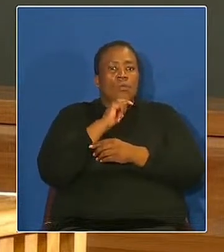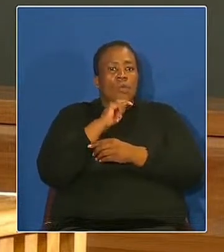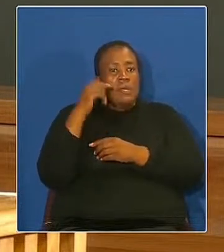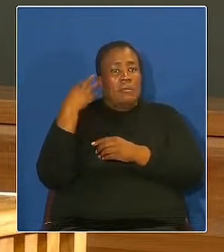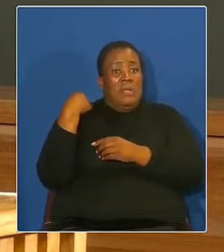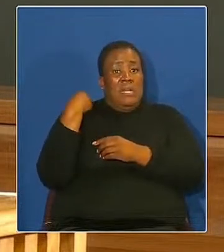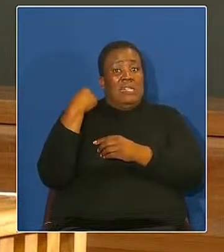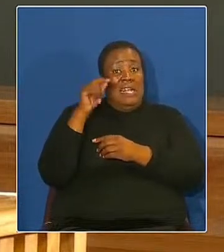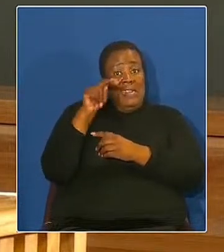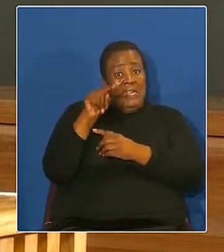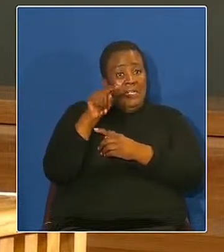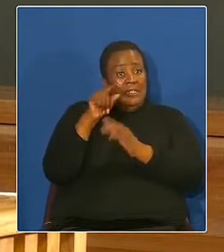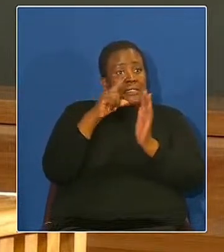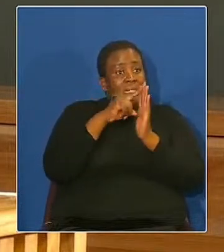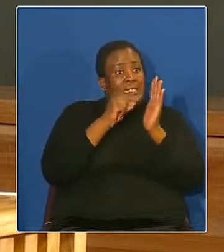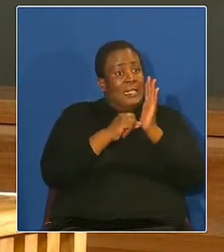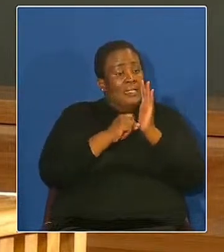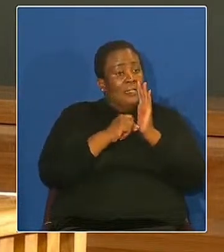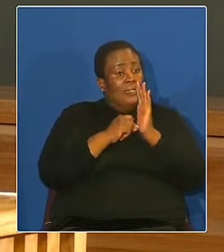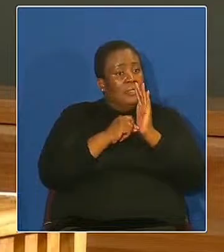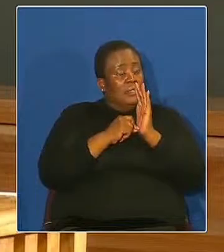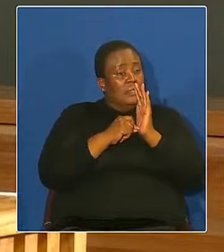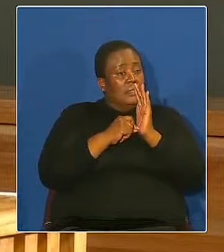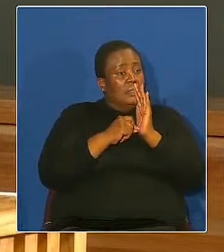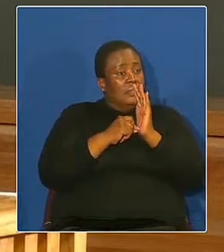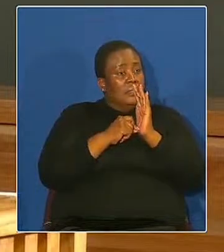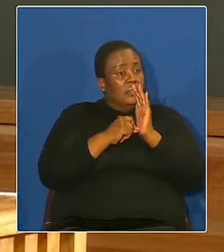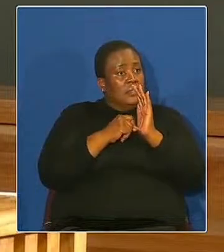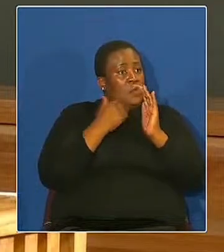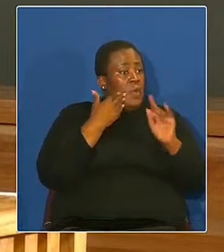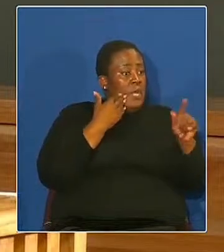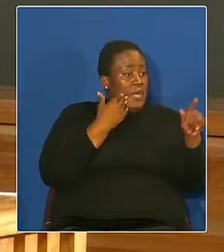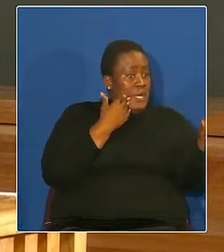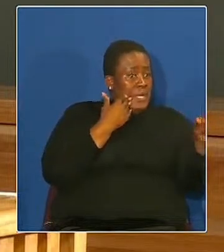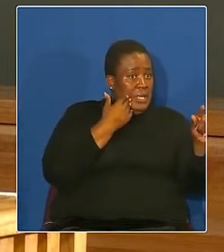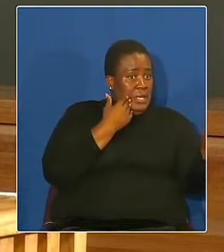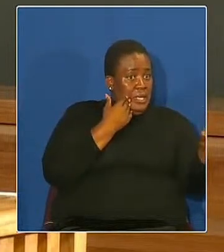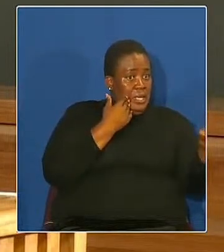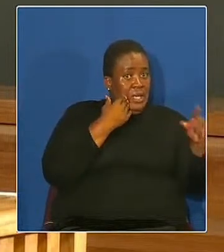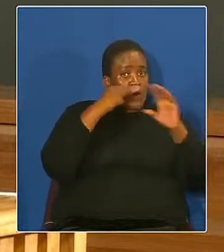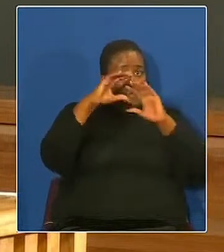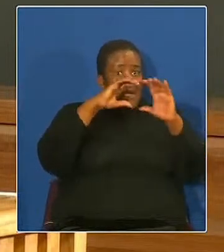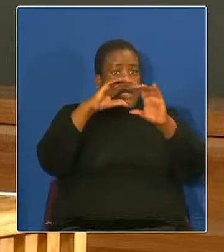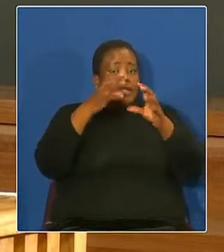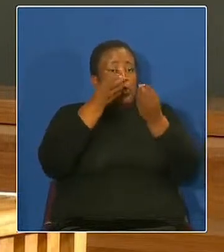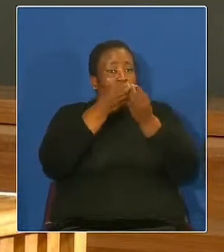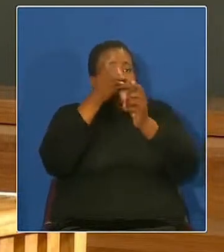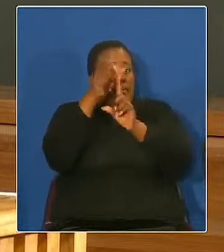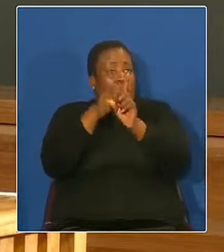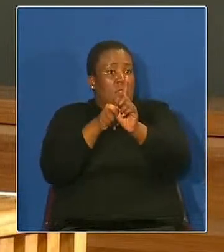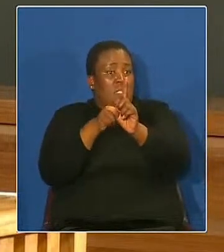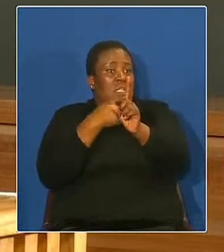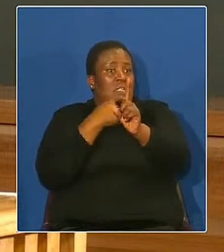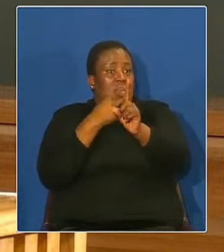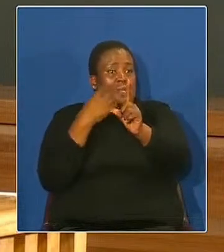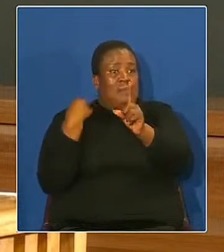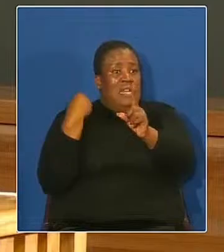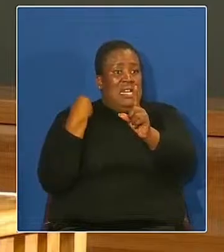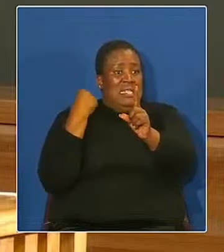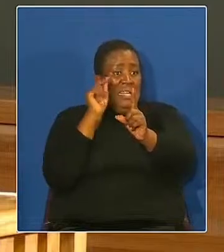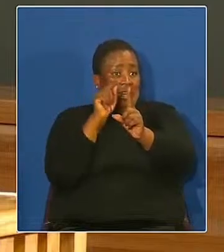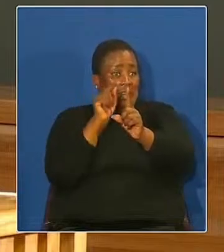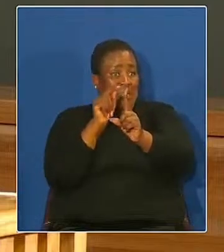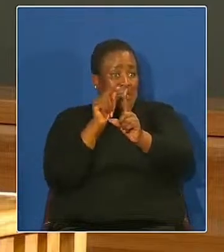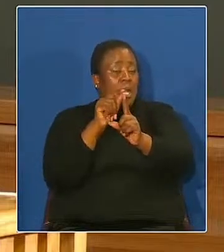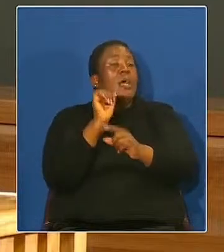Is that the date The date on which Mr. Mokhotsi communicated with the person he calls minister?